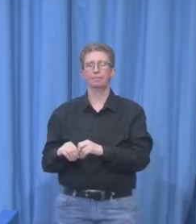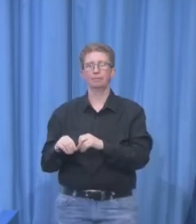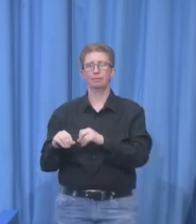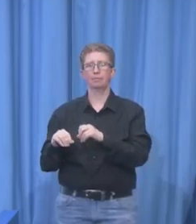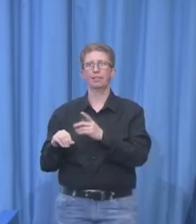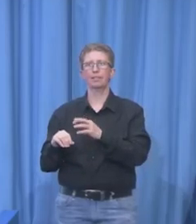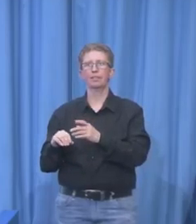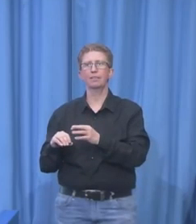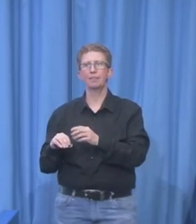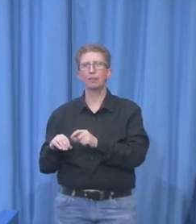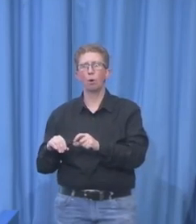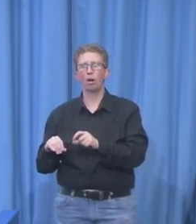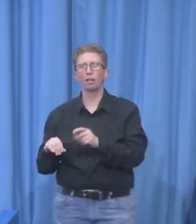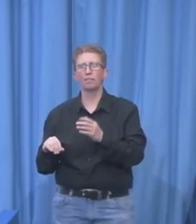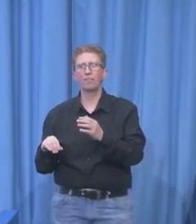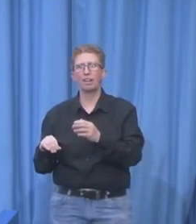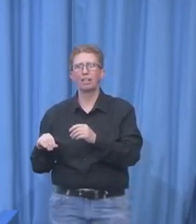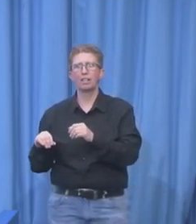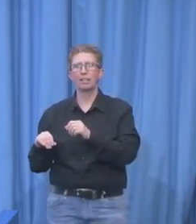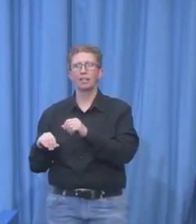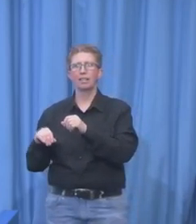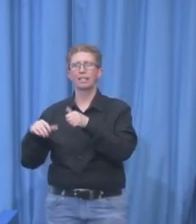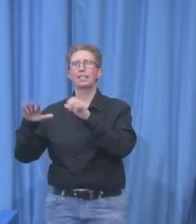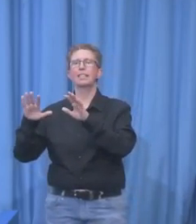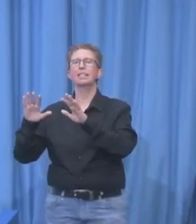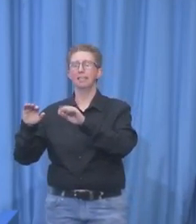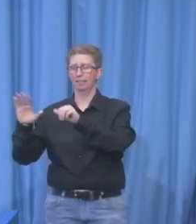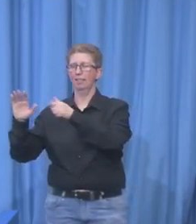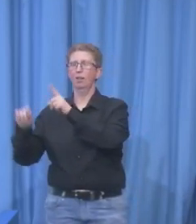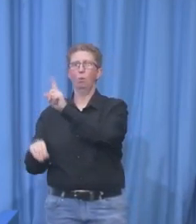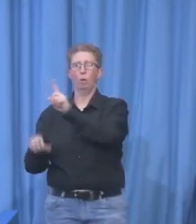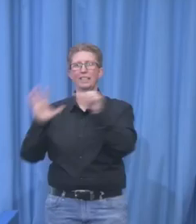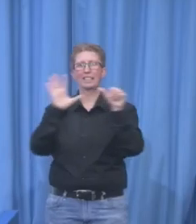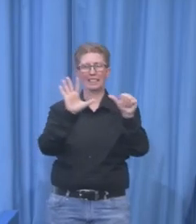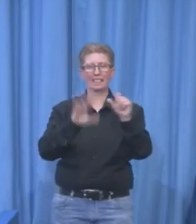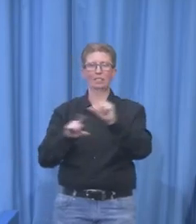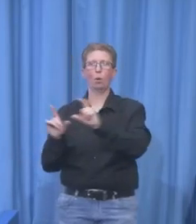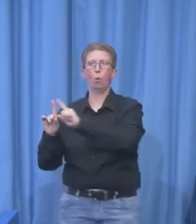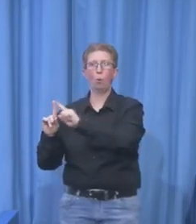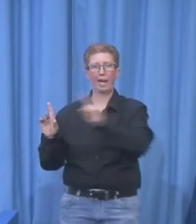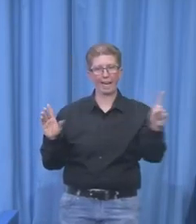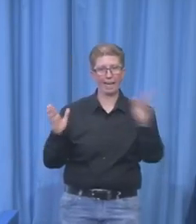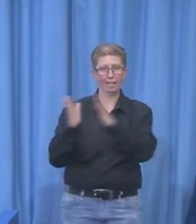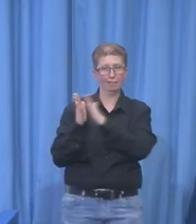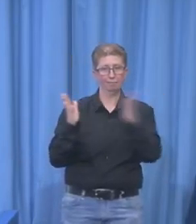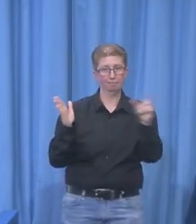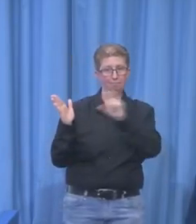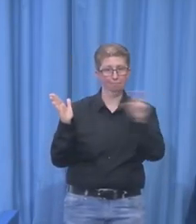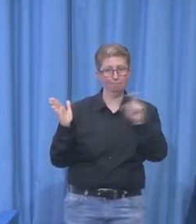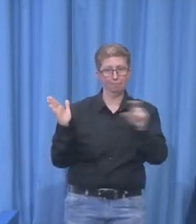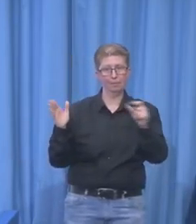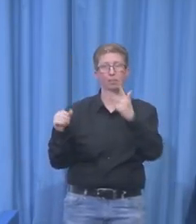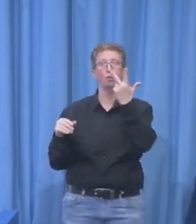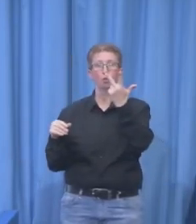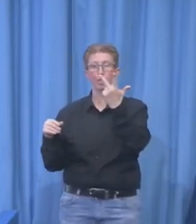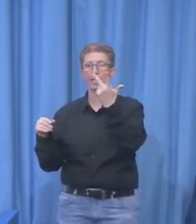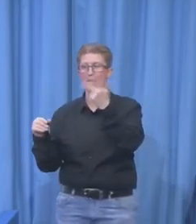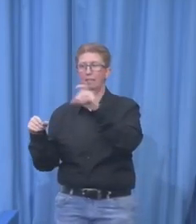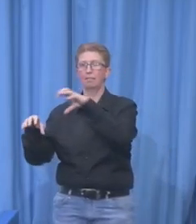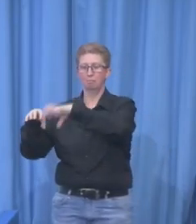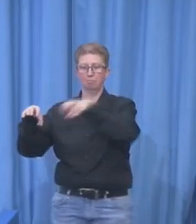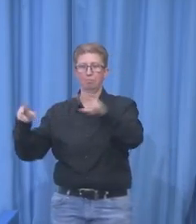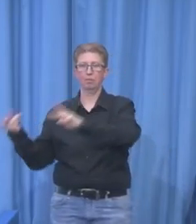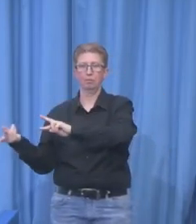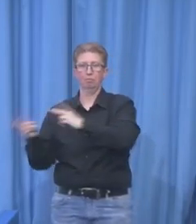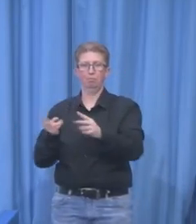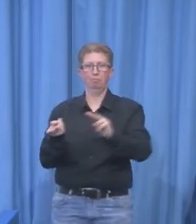getting more by staying for 20 weeks, we need to allow them to stay for 20 weeks. We can't be prescriptive and say you have to move on